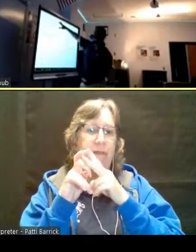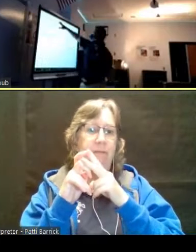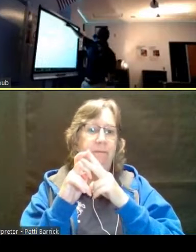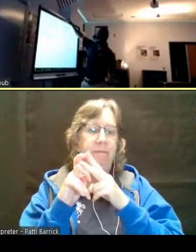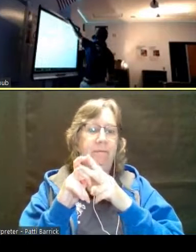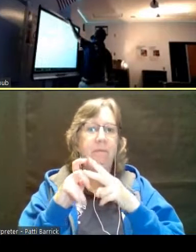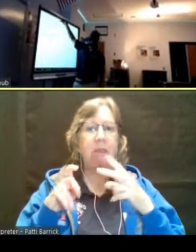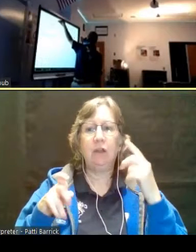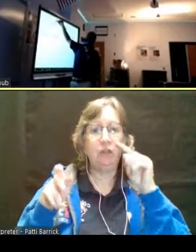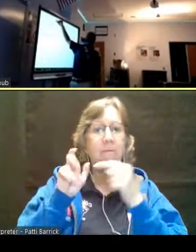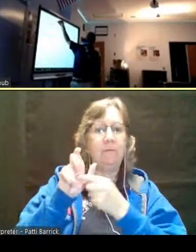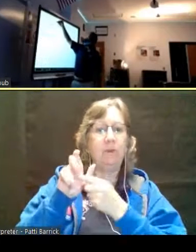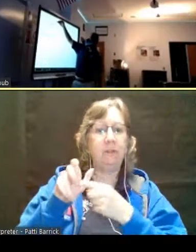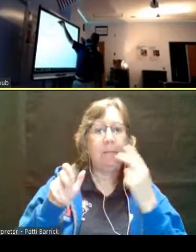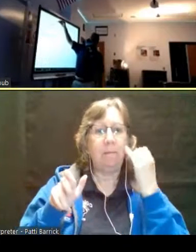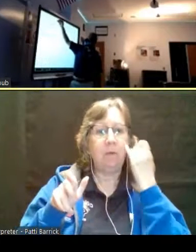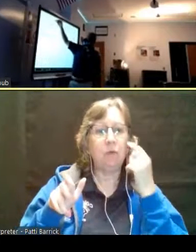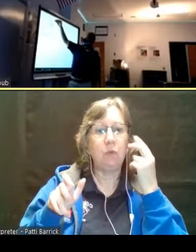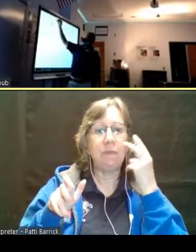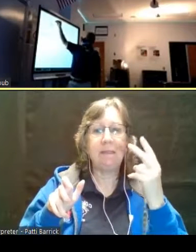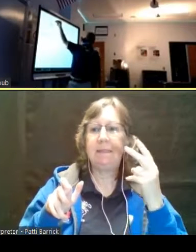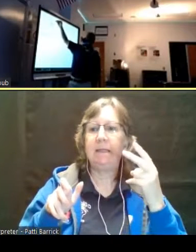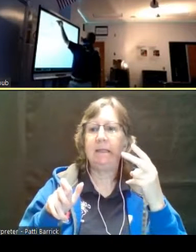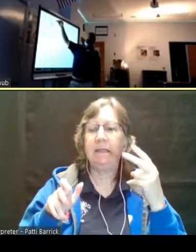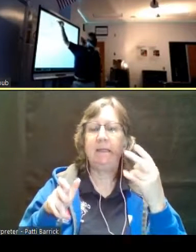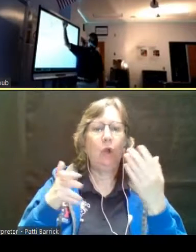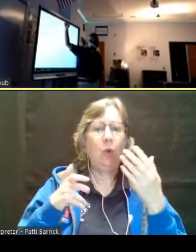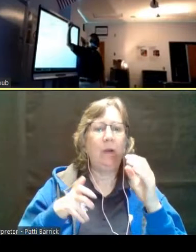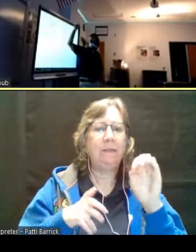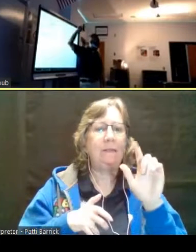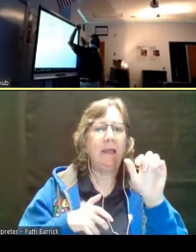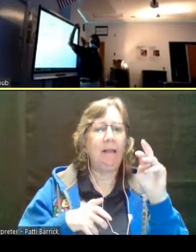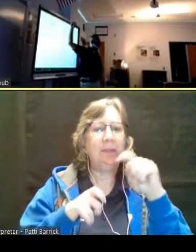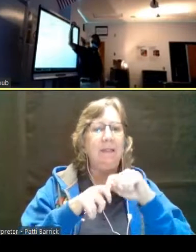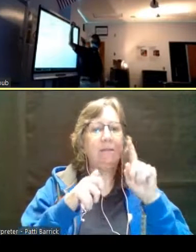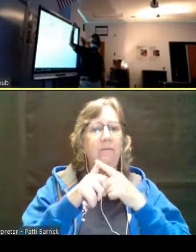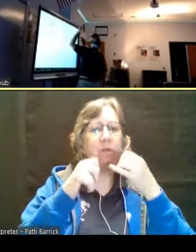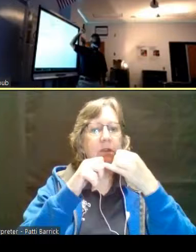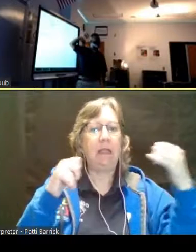if you looked at the first one here, what is the element in the first line?